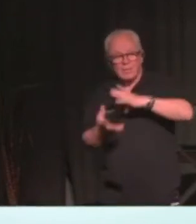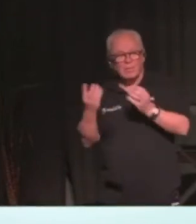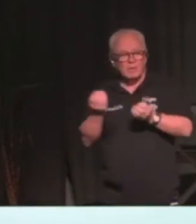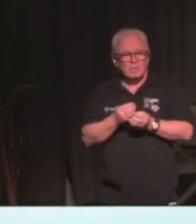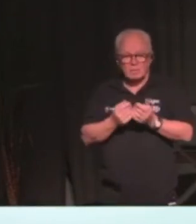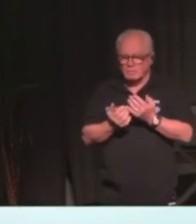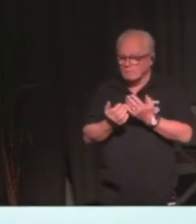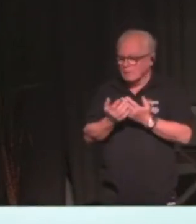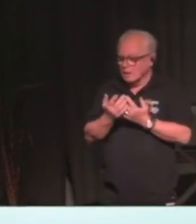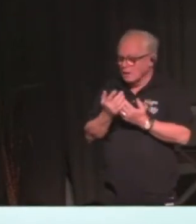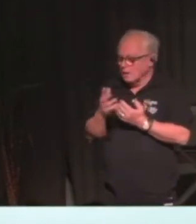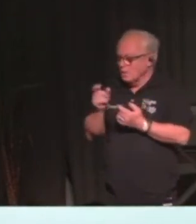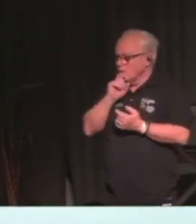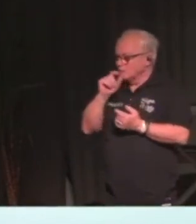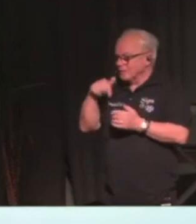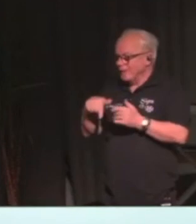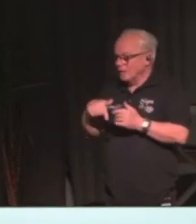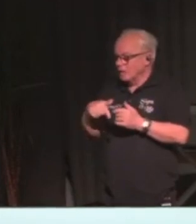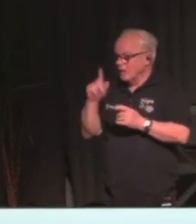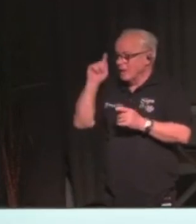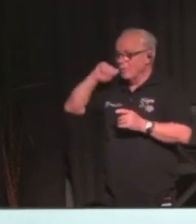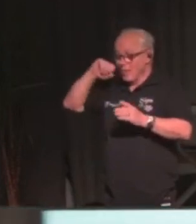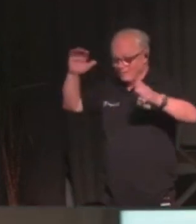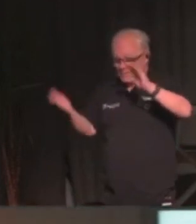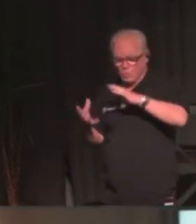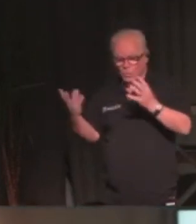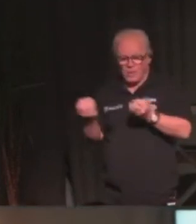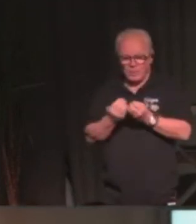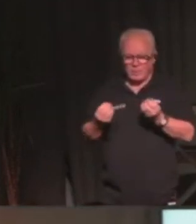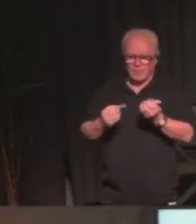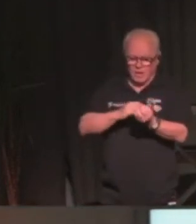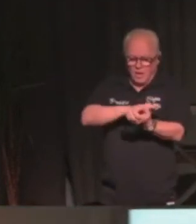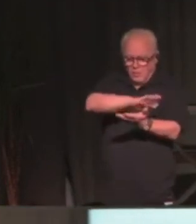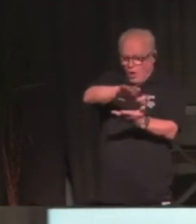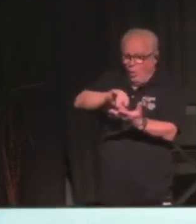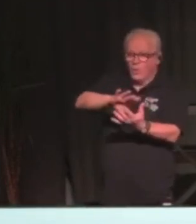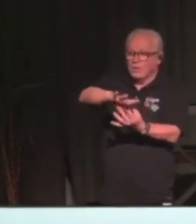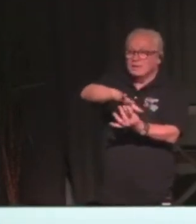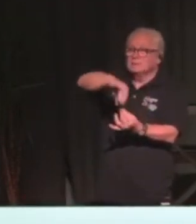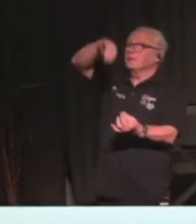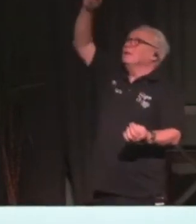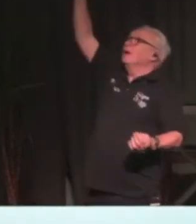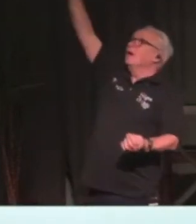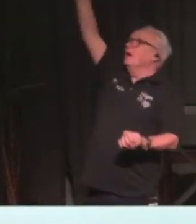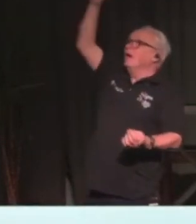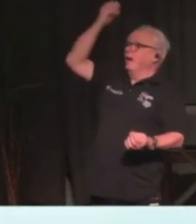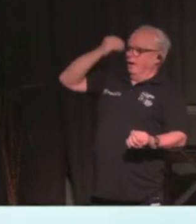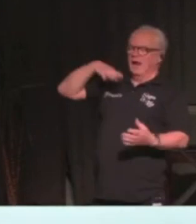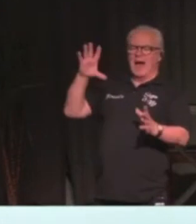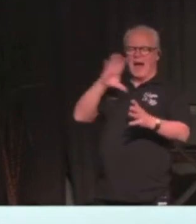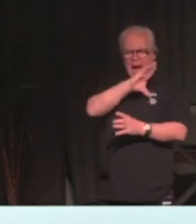Is there anybody in here today? Who he will baptize you with the Holy Spirit and with